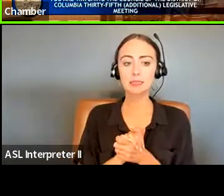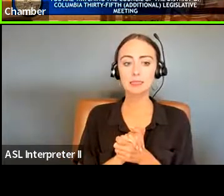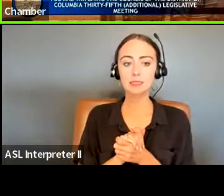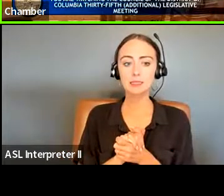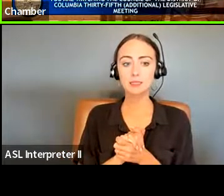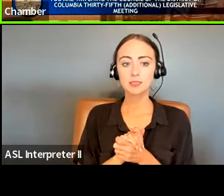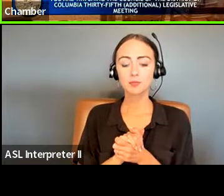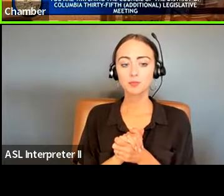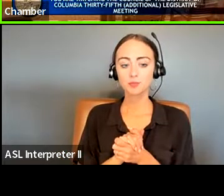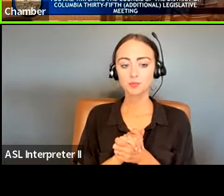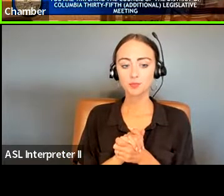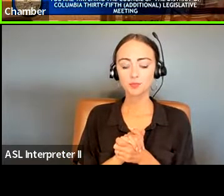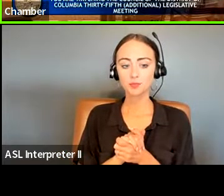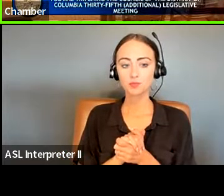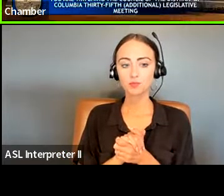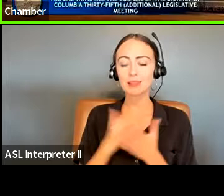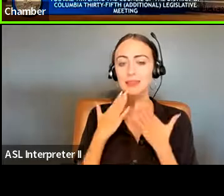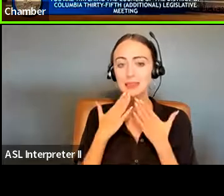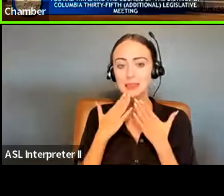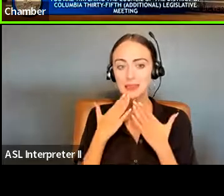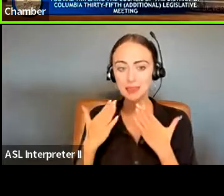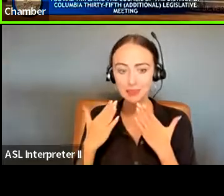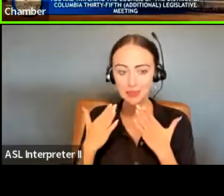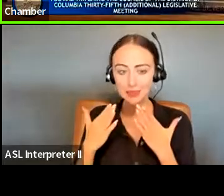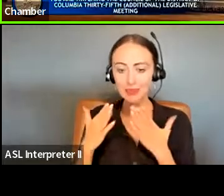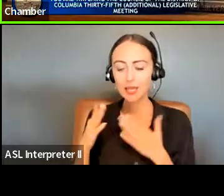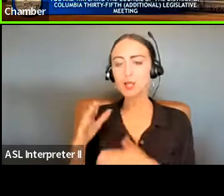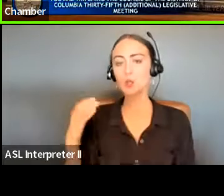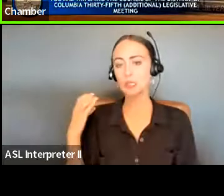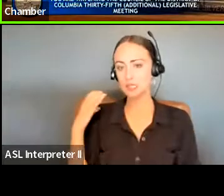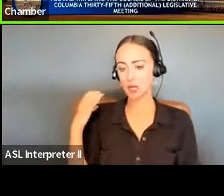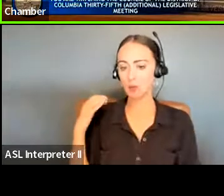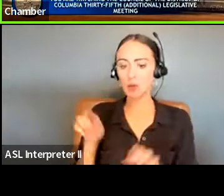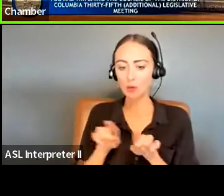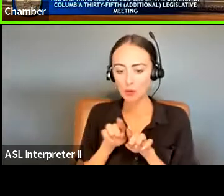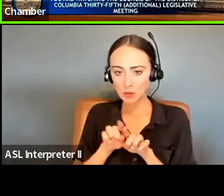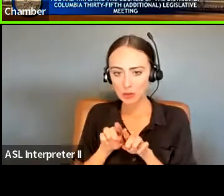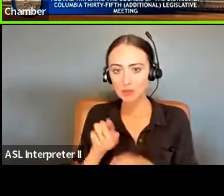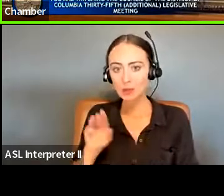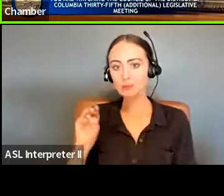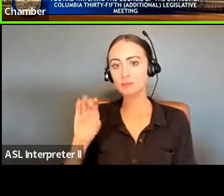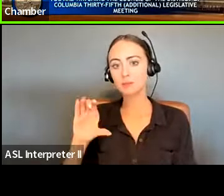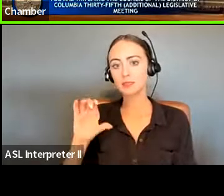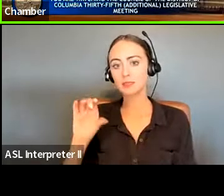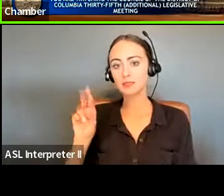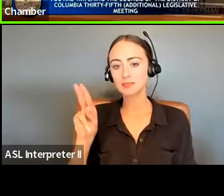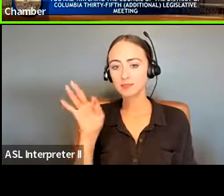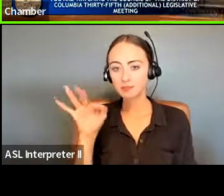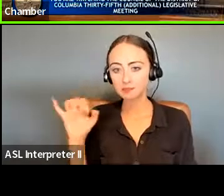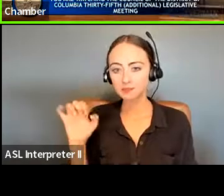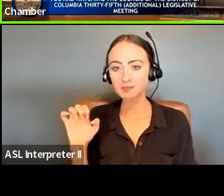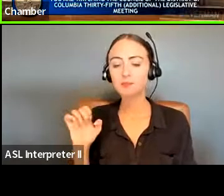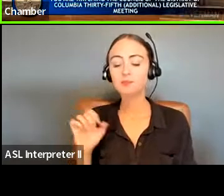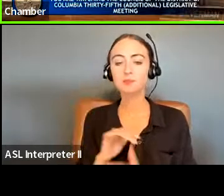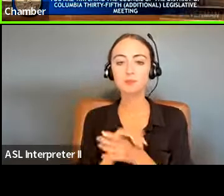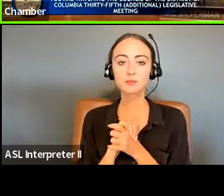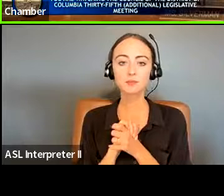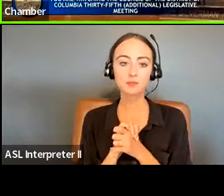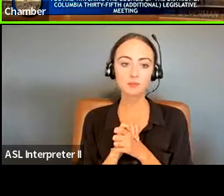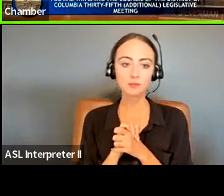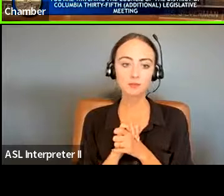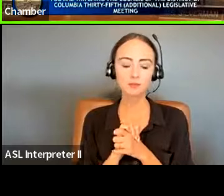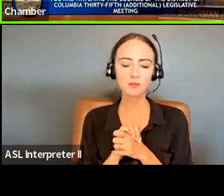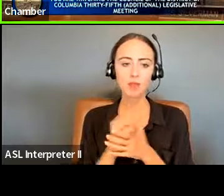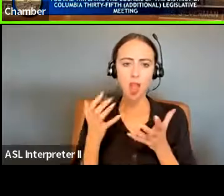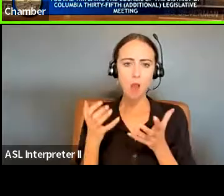to thank you, Chairman Mendelson, also Councilmember Kay McDuffie. I want to